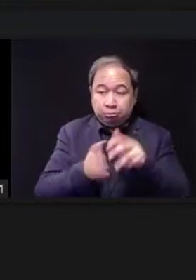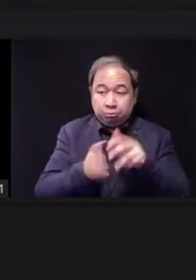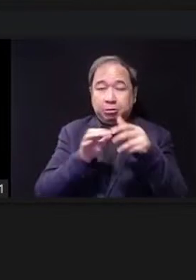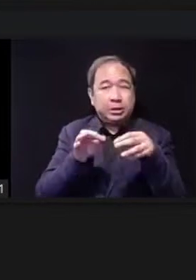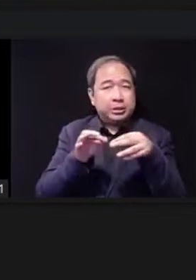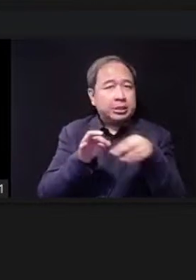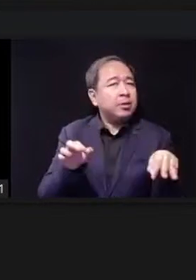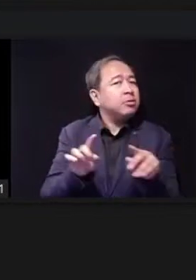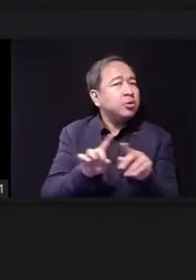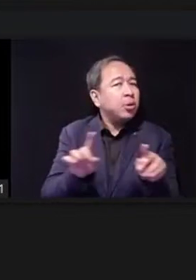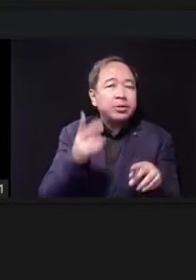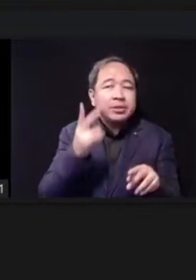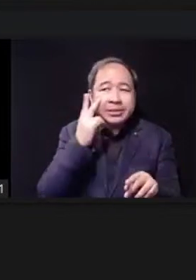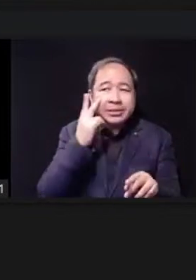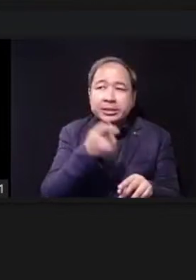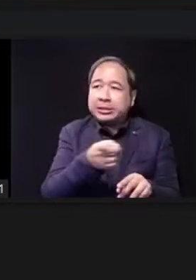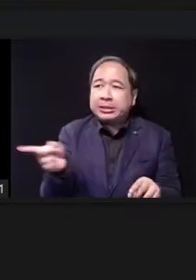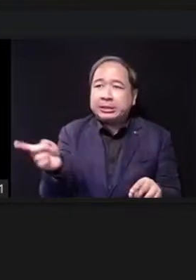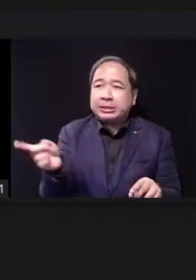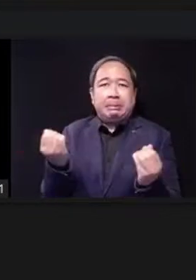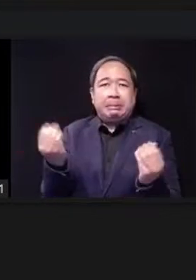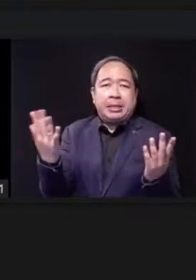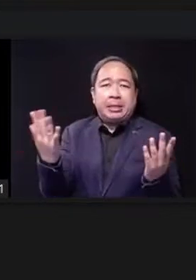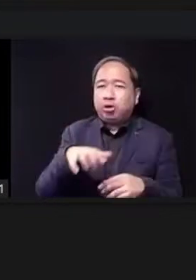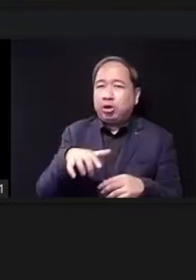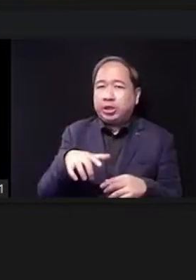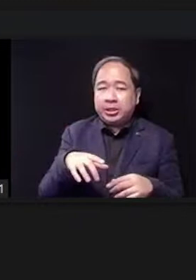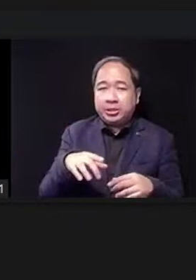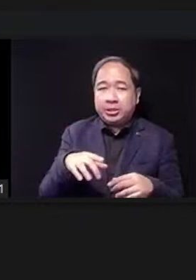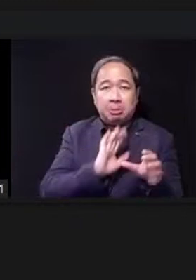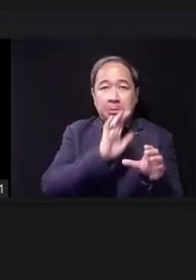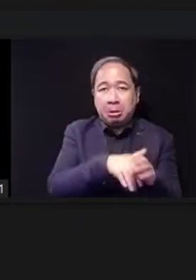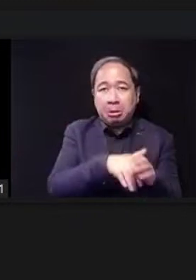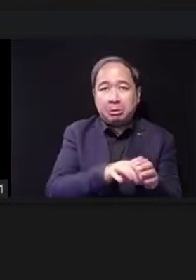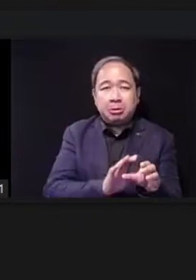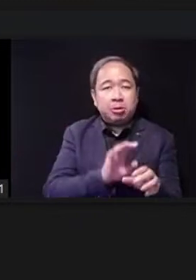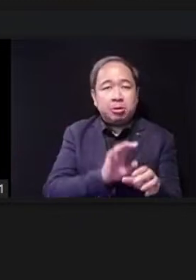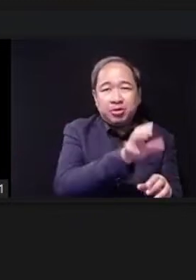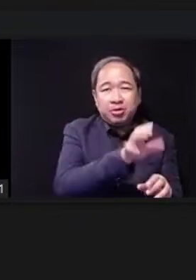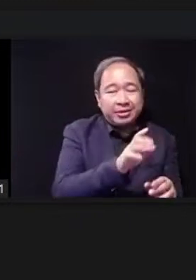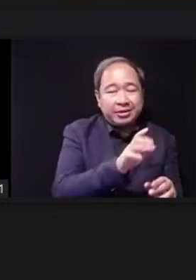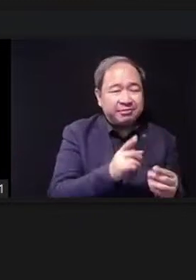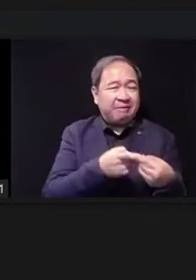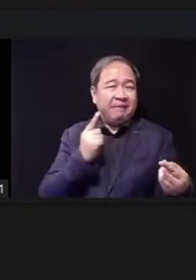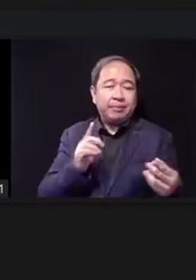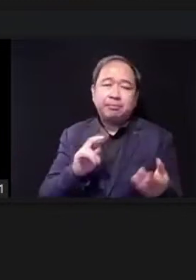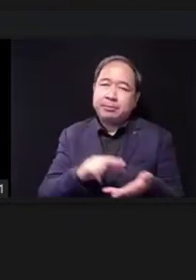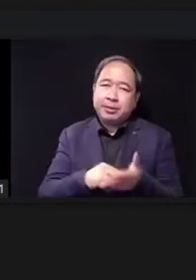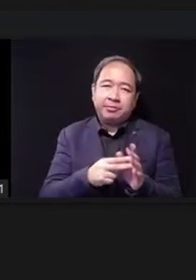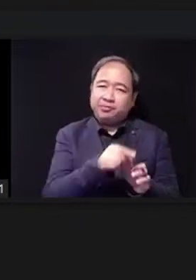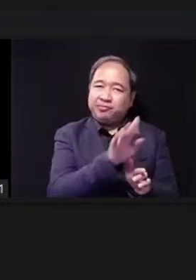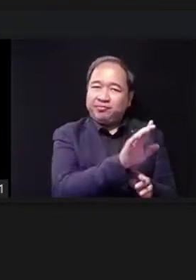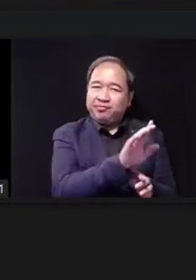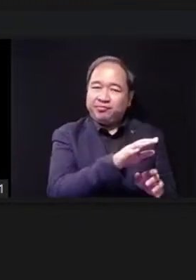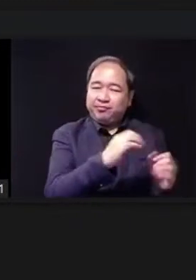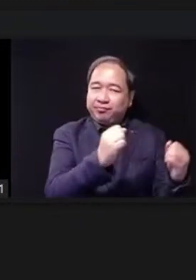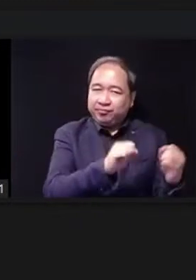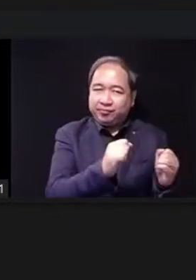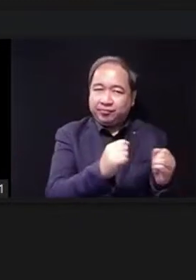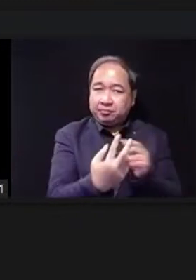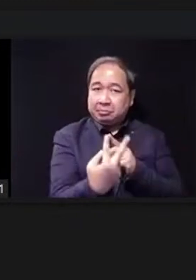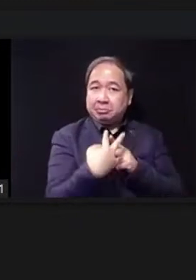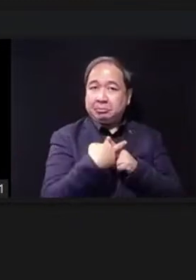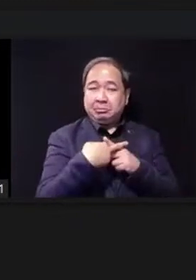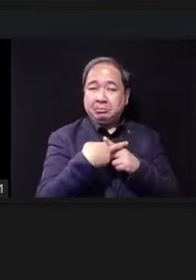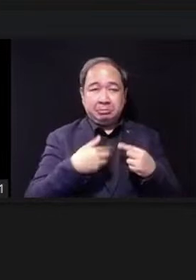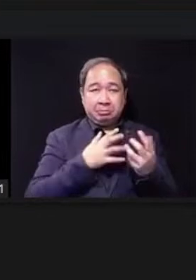shows that many countries are not from other groups, so it is not applicable to them. So we have to use this term, where